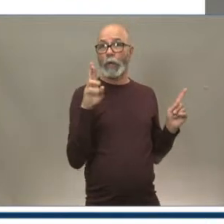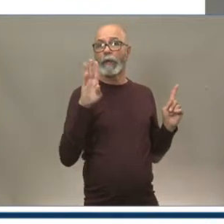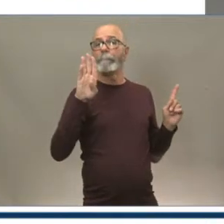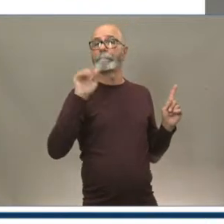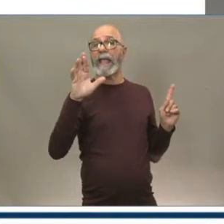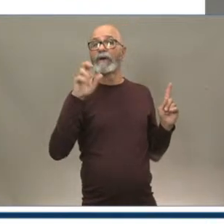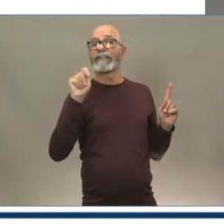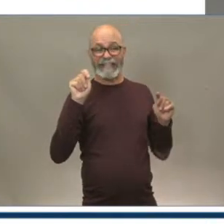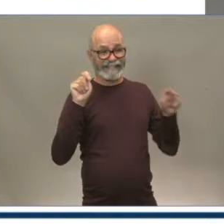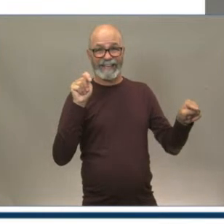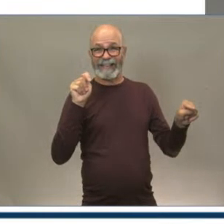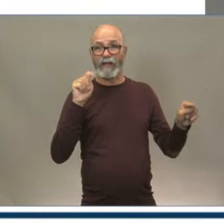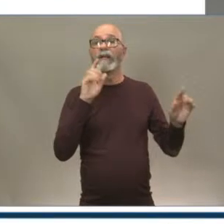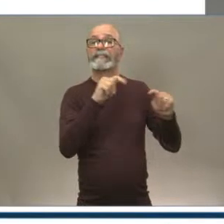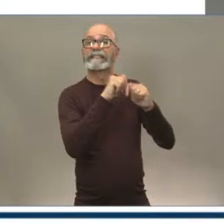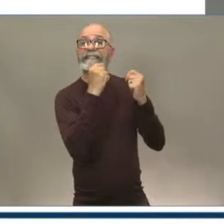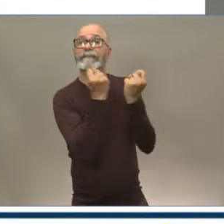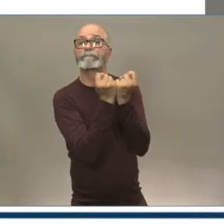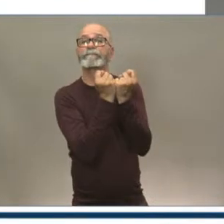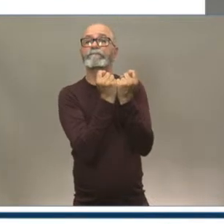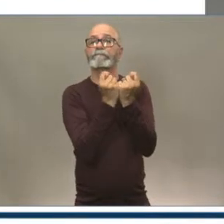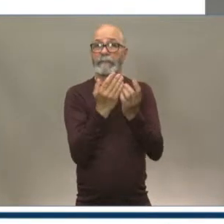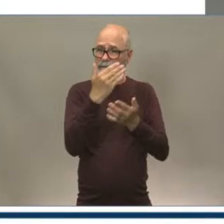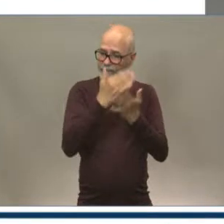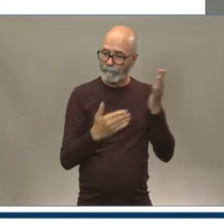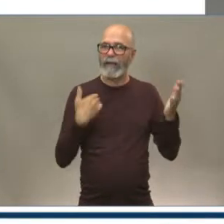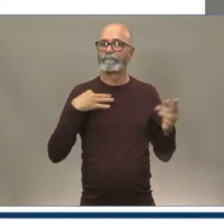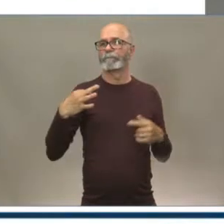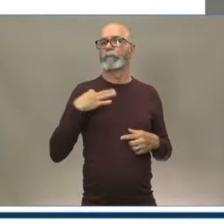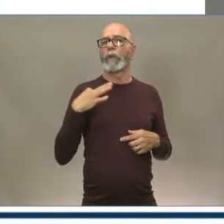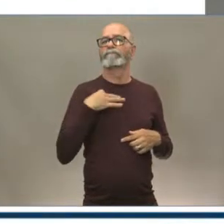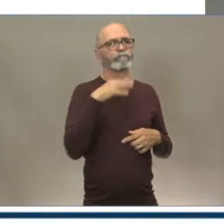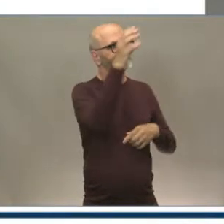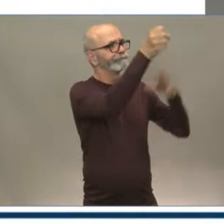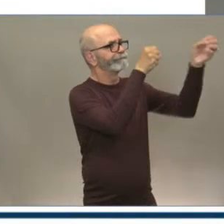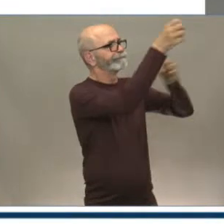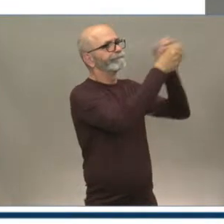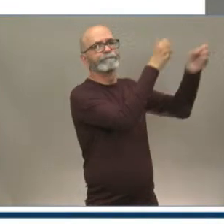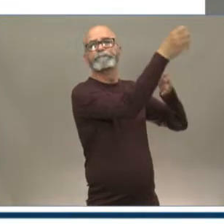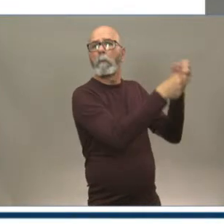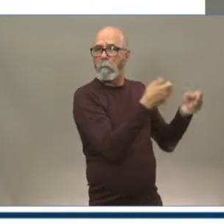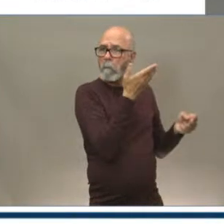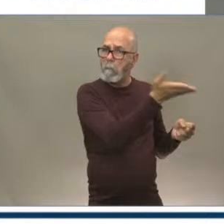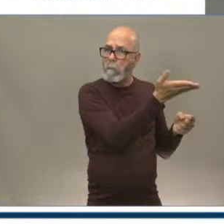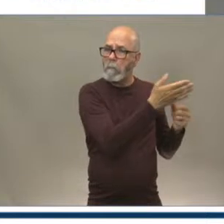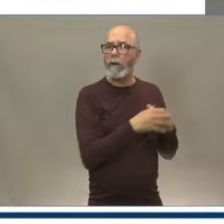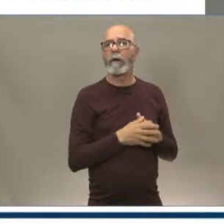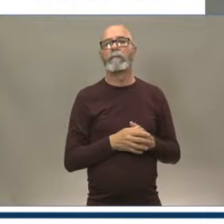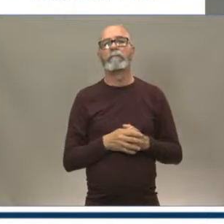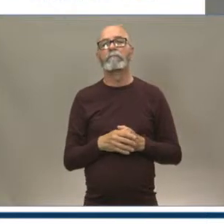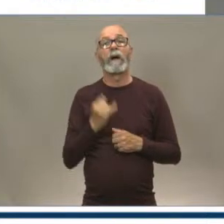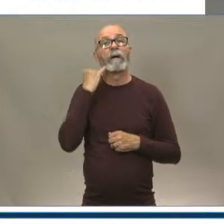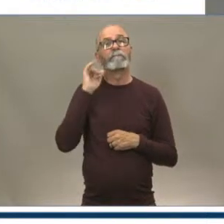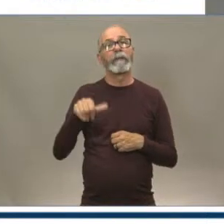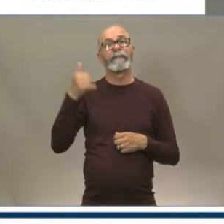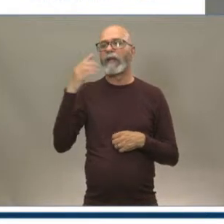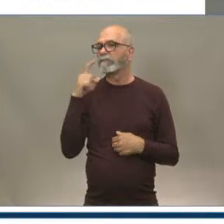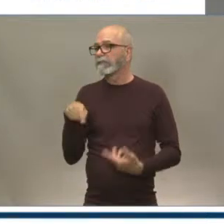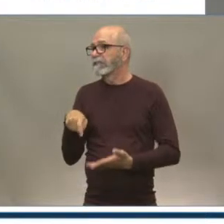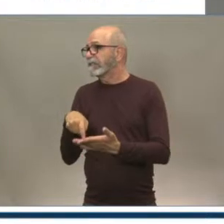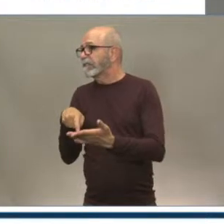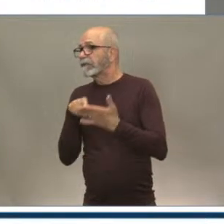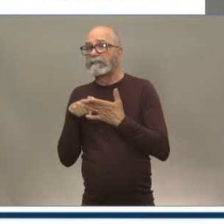we're bringing in some volunteer coordinators. Many of the other jobs that are required, whether it's the